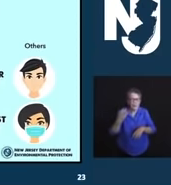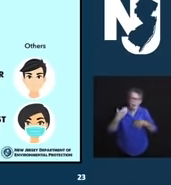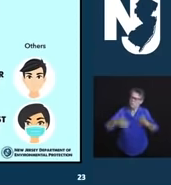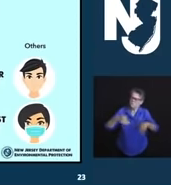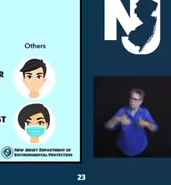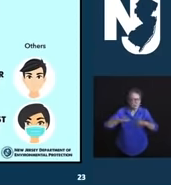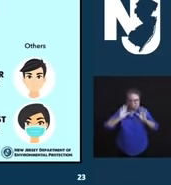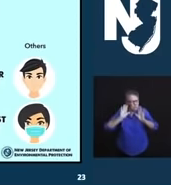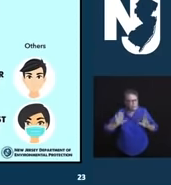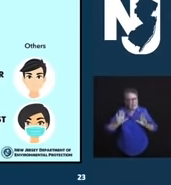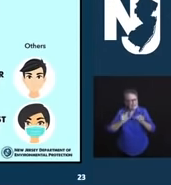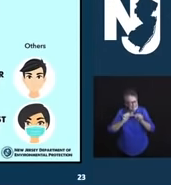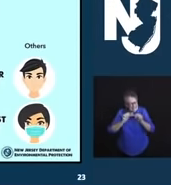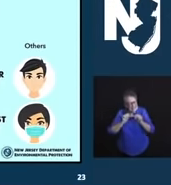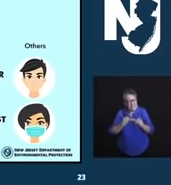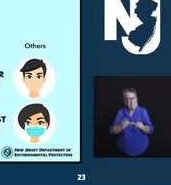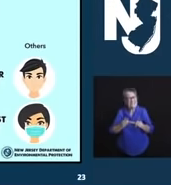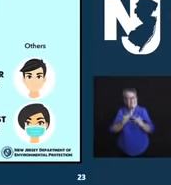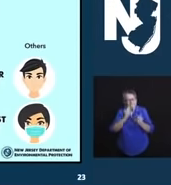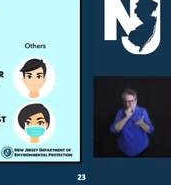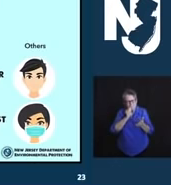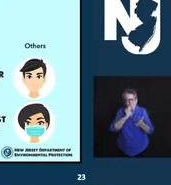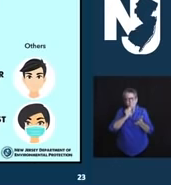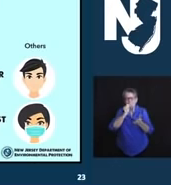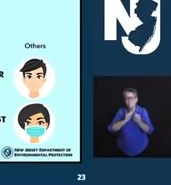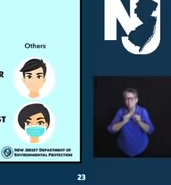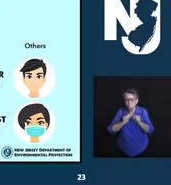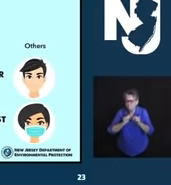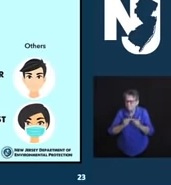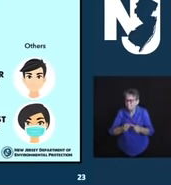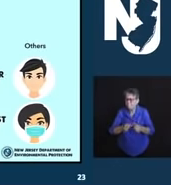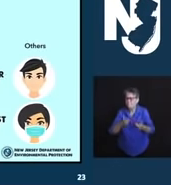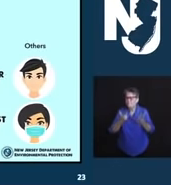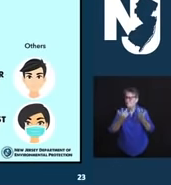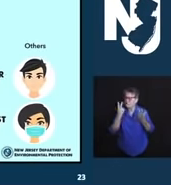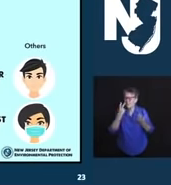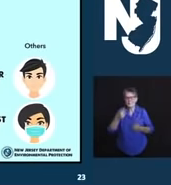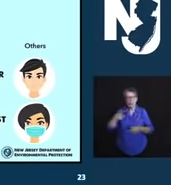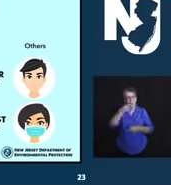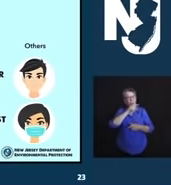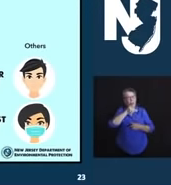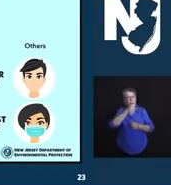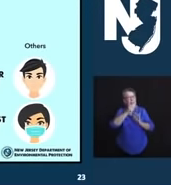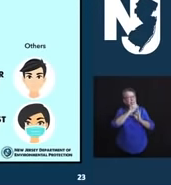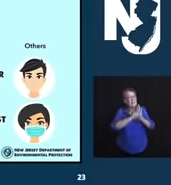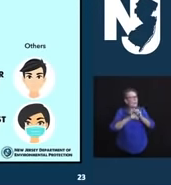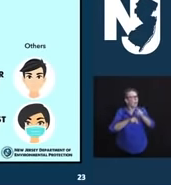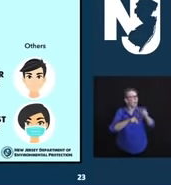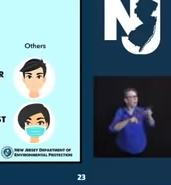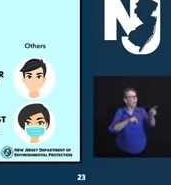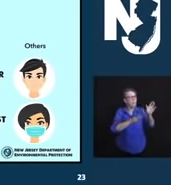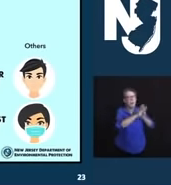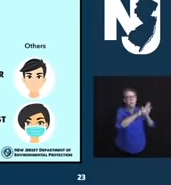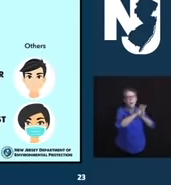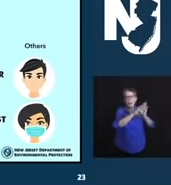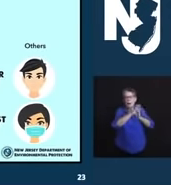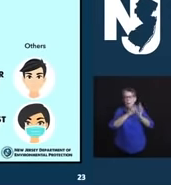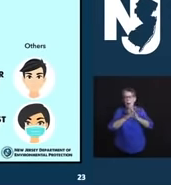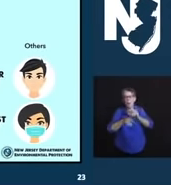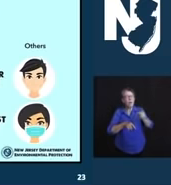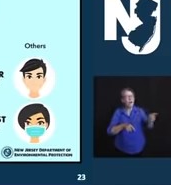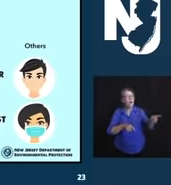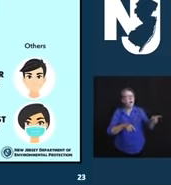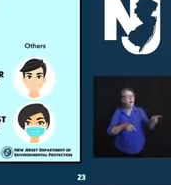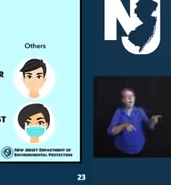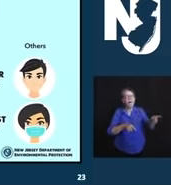a speedy resolution. We know their pain because we lived that once. We cannot live that hell again.